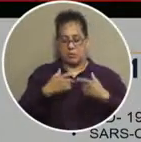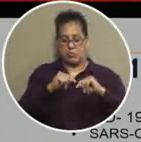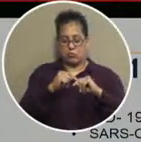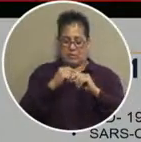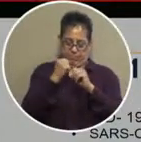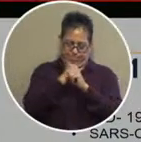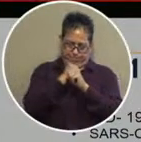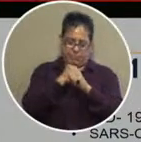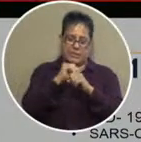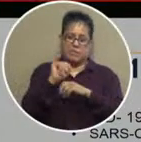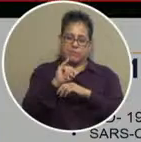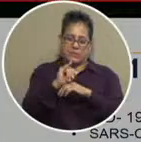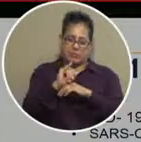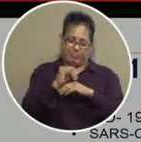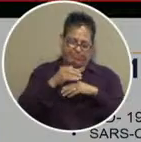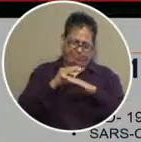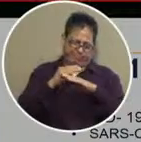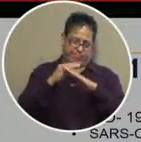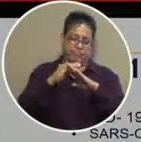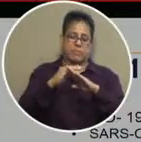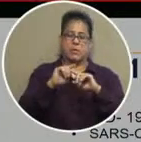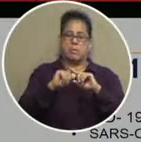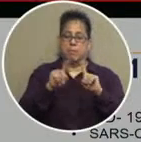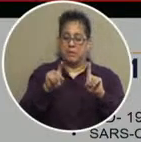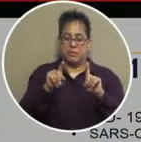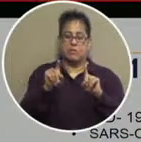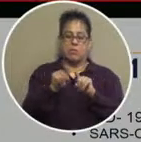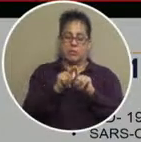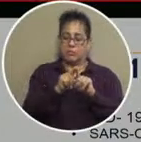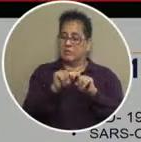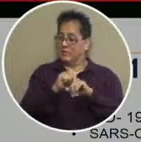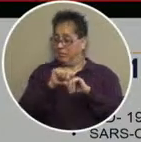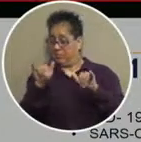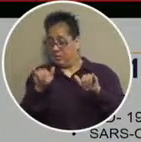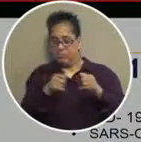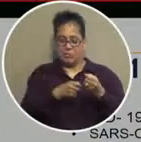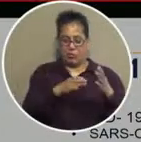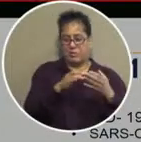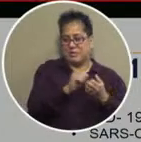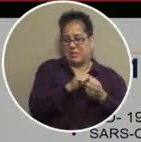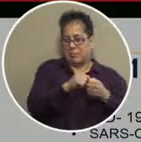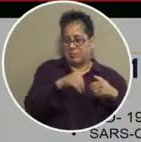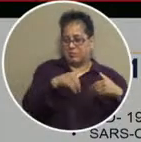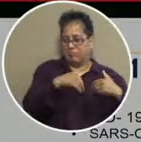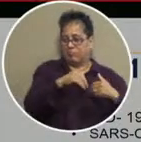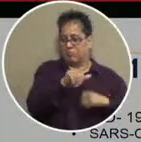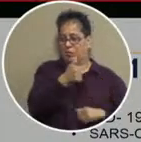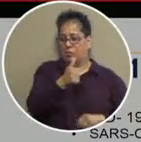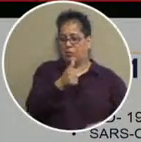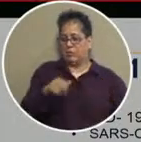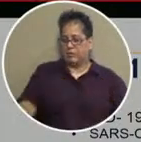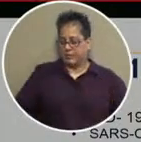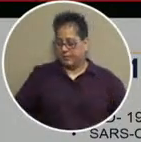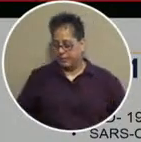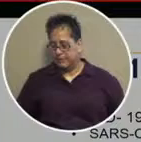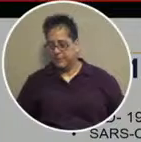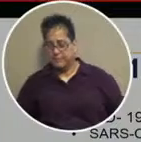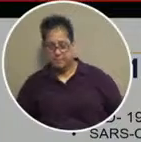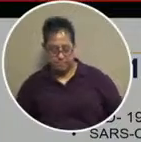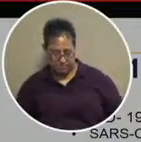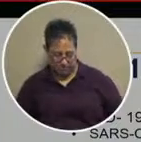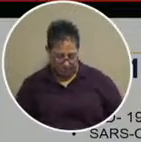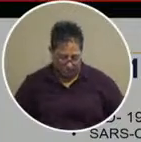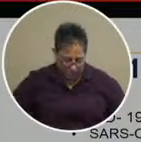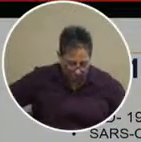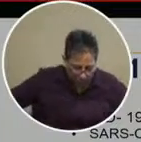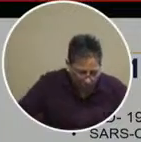fight the infection, but in the contrary, causes a lot of damage by releasing a lot of those inflammatory mediators.